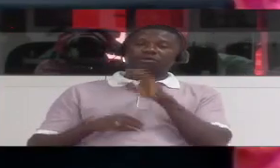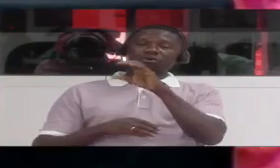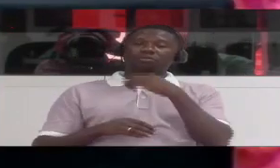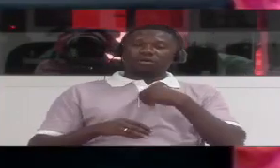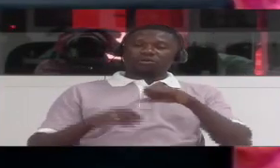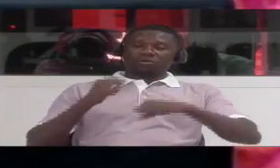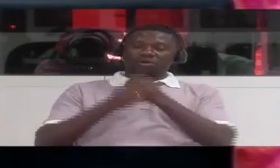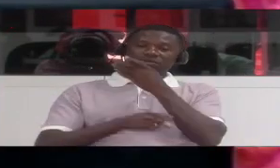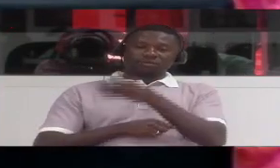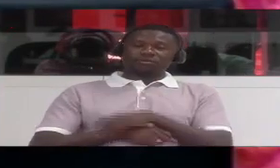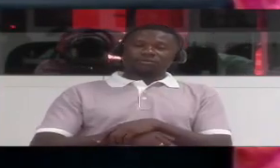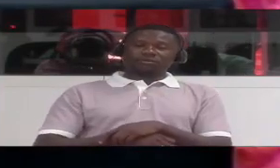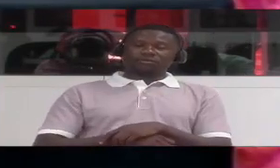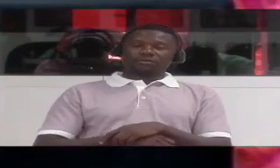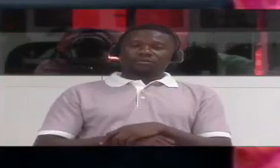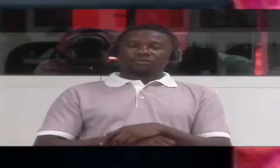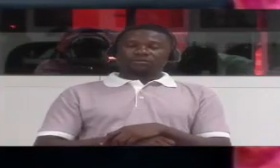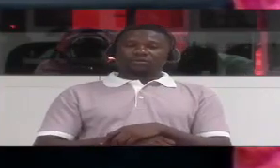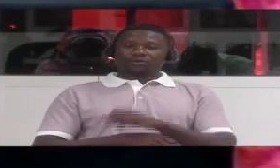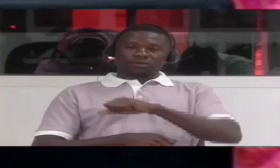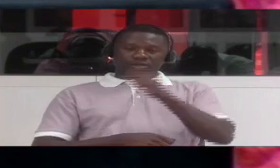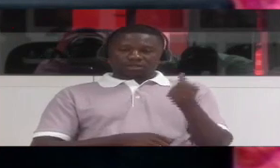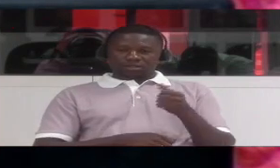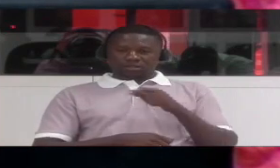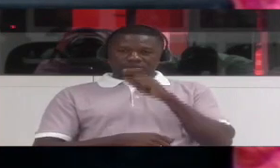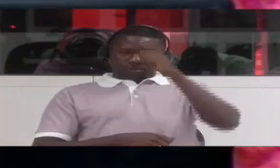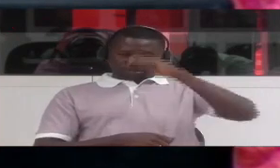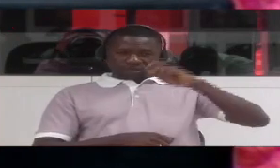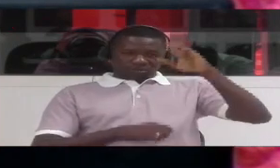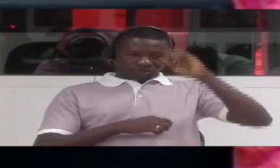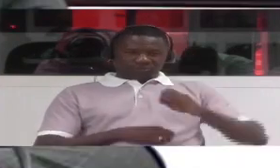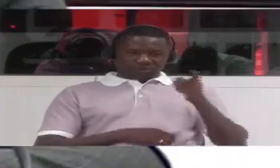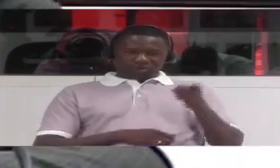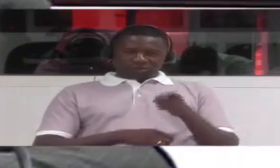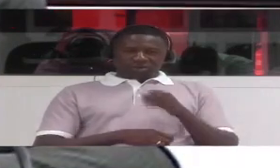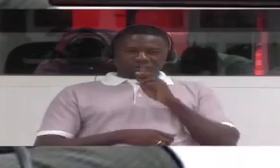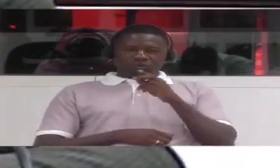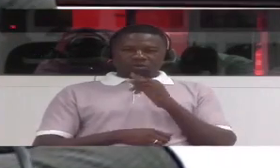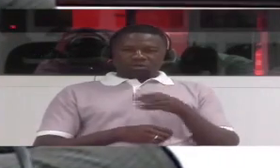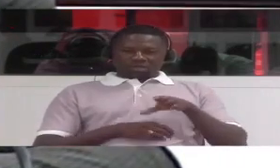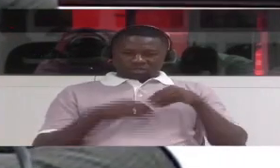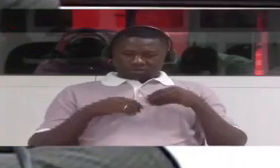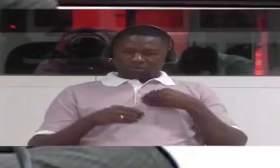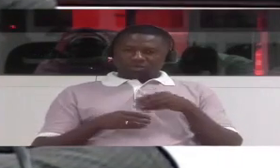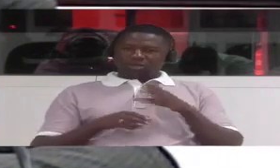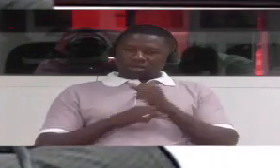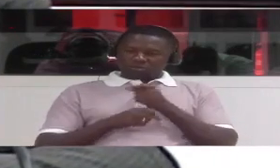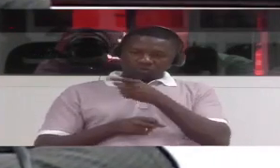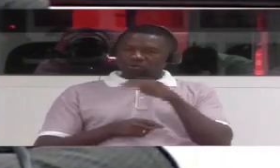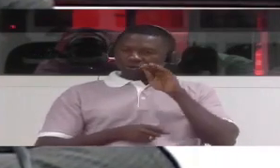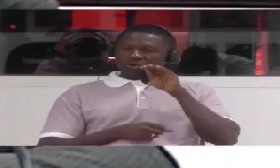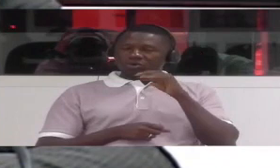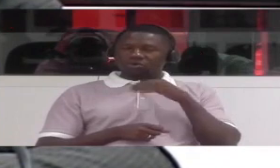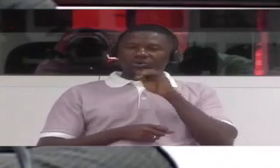And the police officer who allowed you to make that phone call, you don't recall his name? No, I think he said Dabo. I really cannot recall his name.